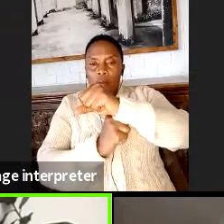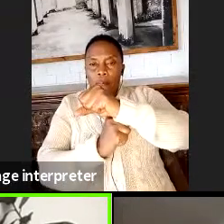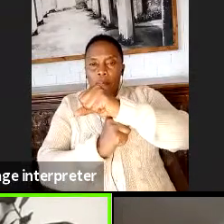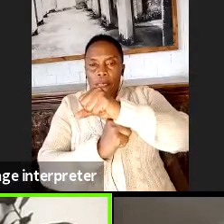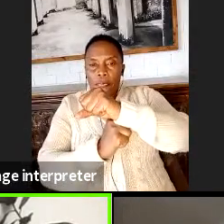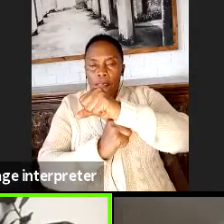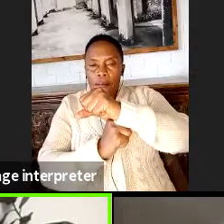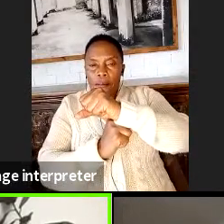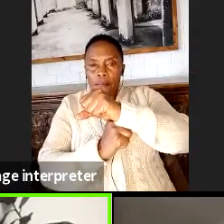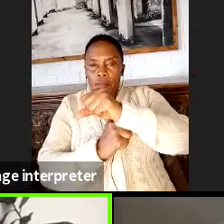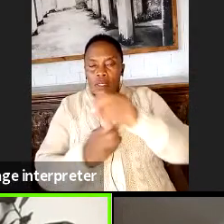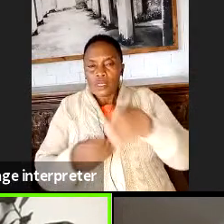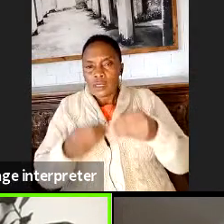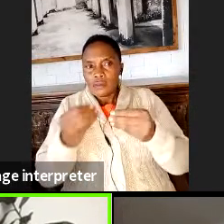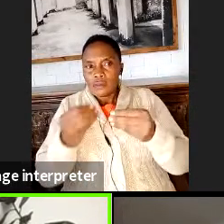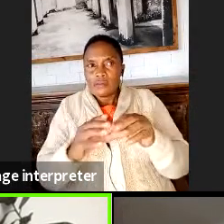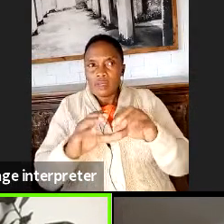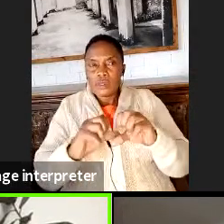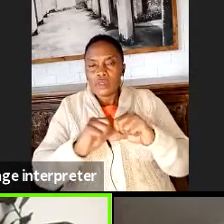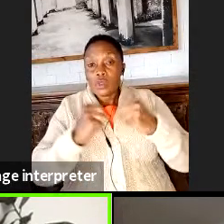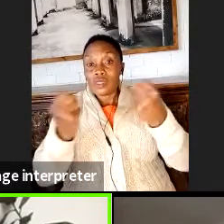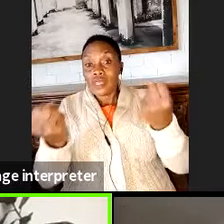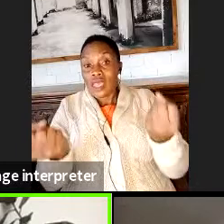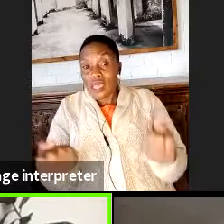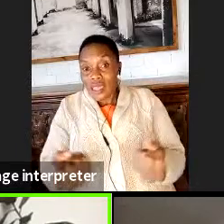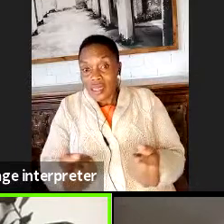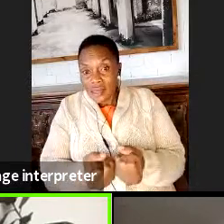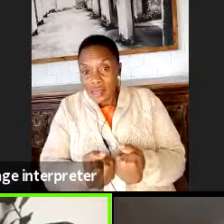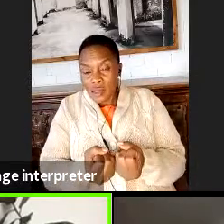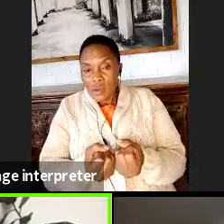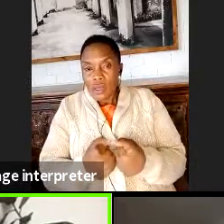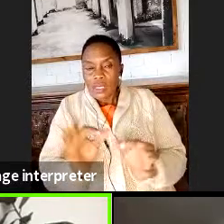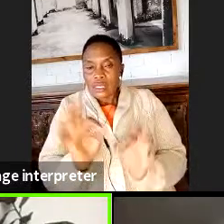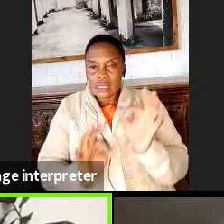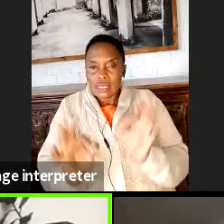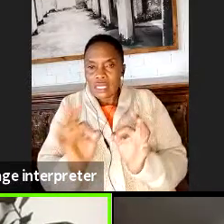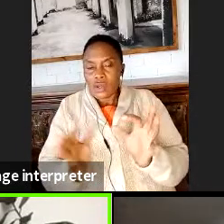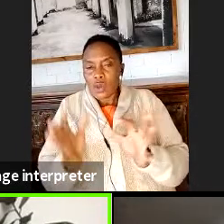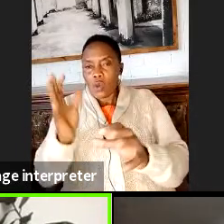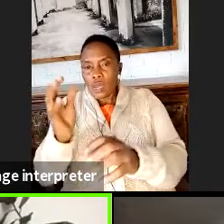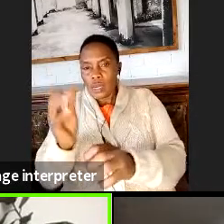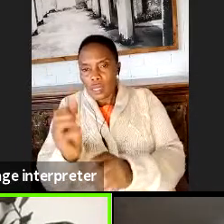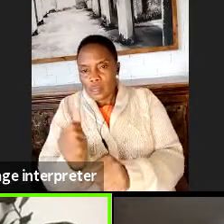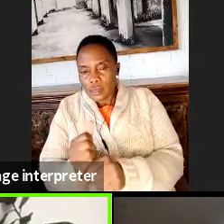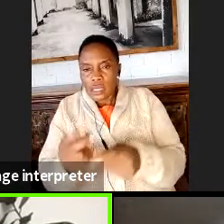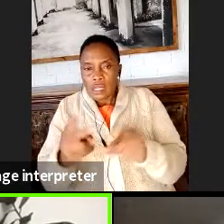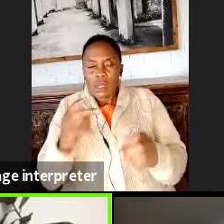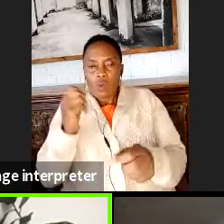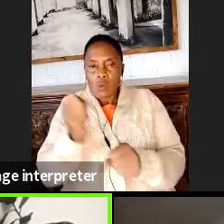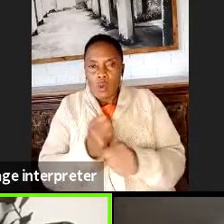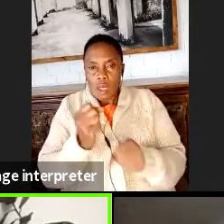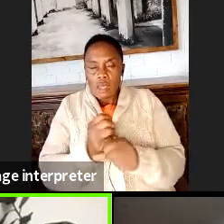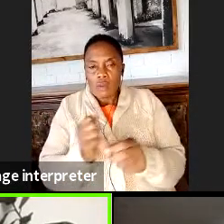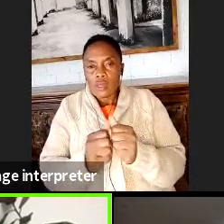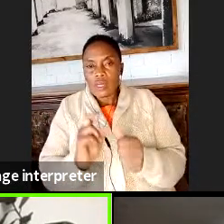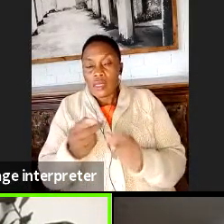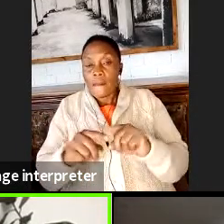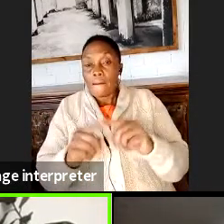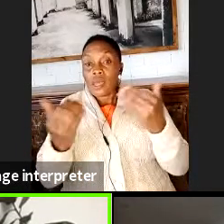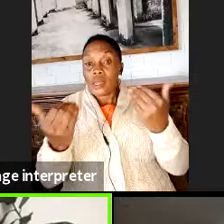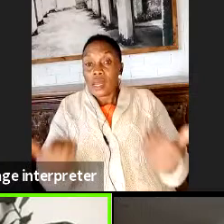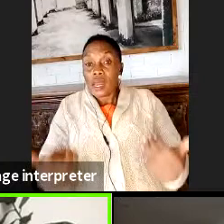politically closed societies. We're a design-driven organization that originally started work in Iran, but now